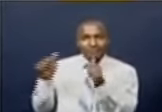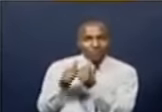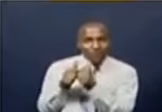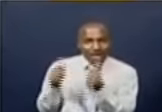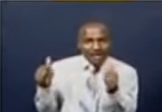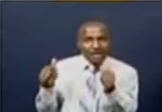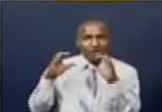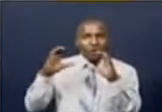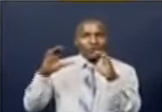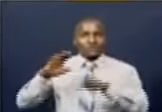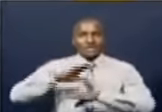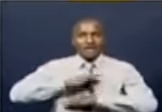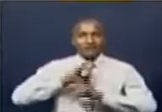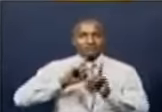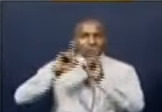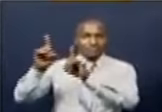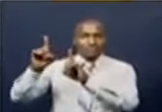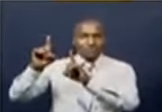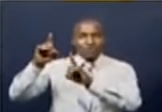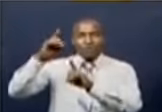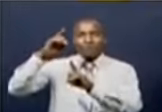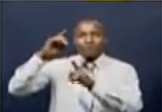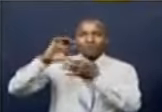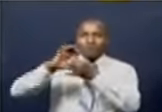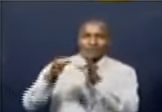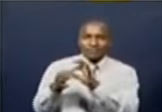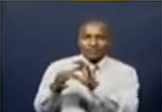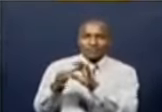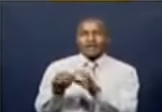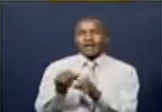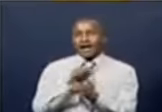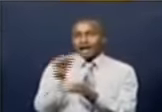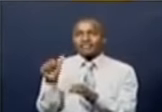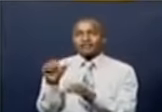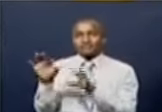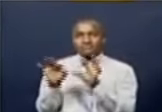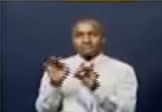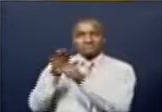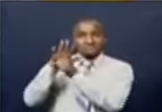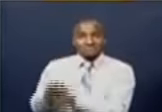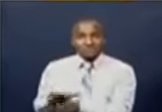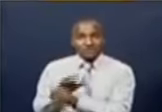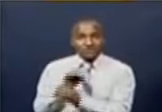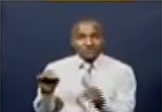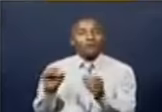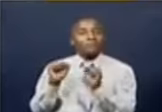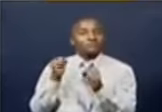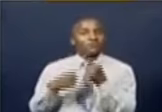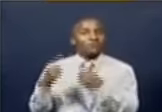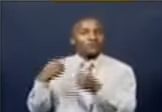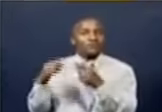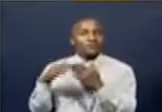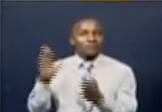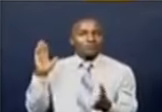coaches were sent to Rio, and the few selected were not humiliated and frustrated, we could have gotten more medals. Okay.